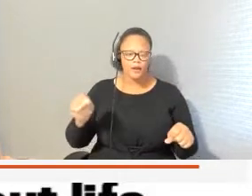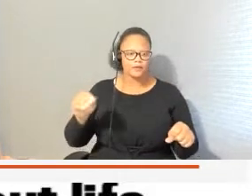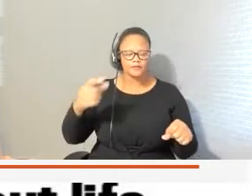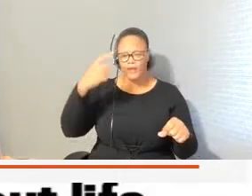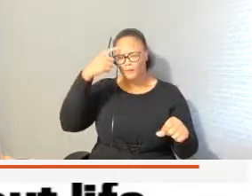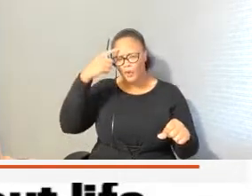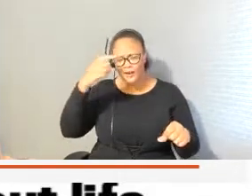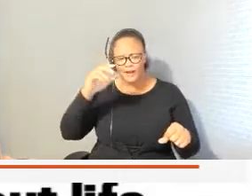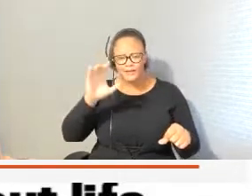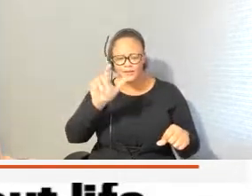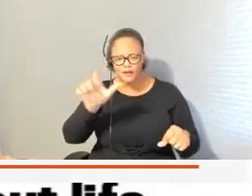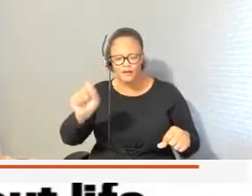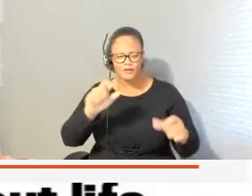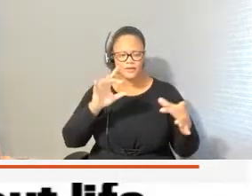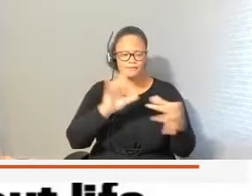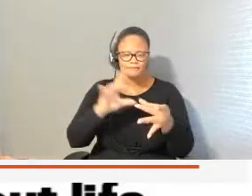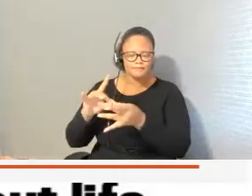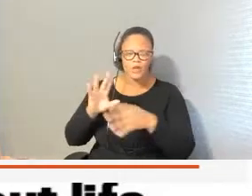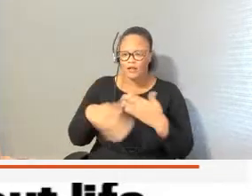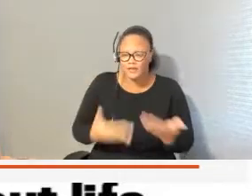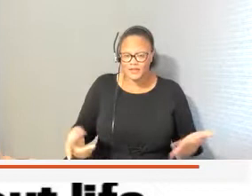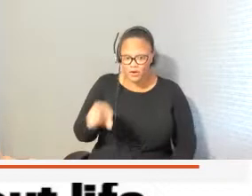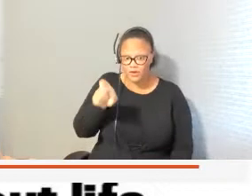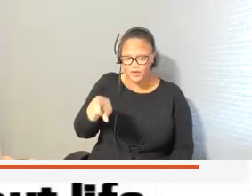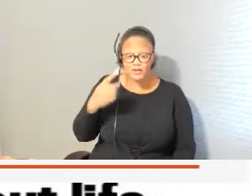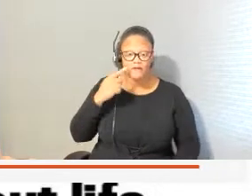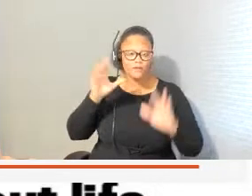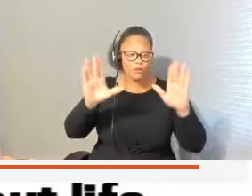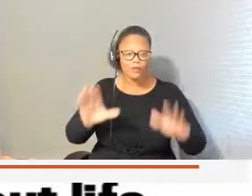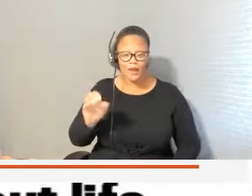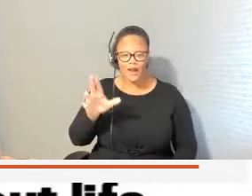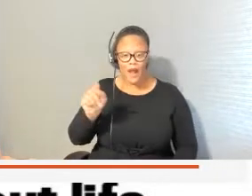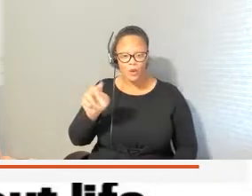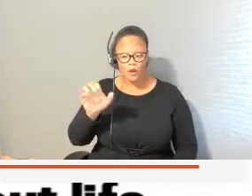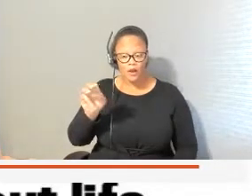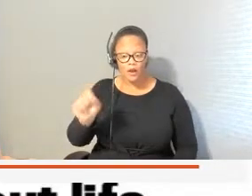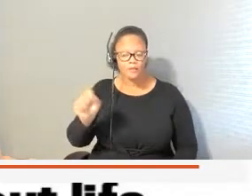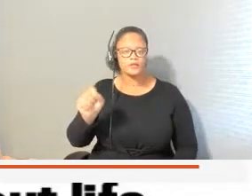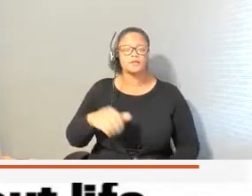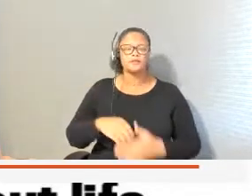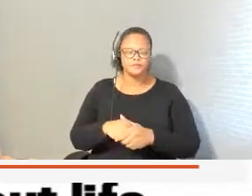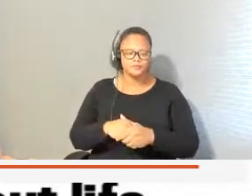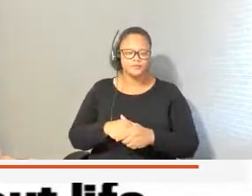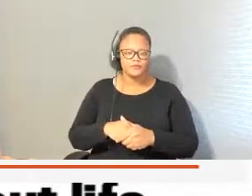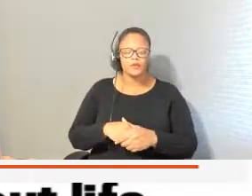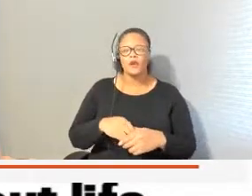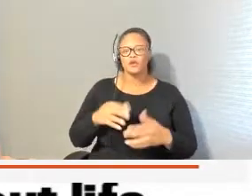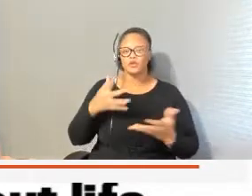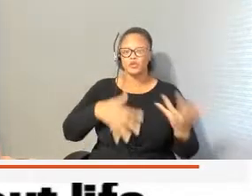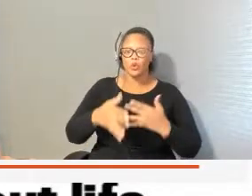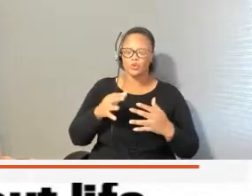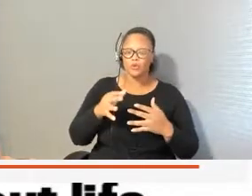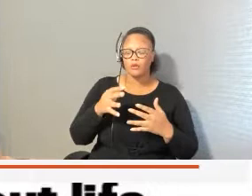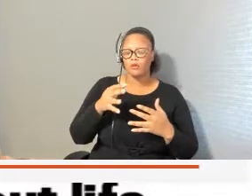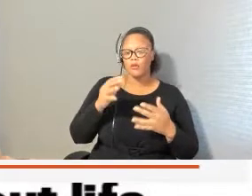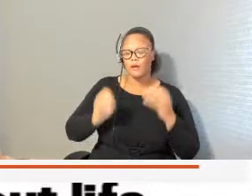and all these things that are necessary for great outcomes for individuals. Begins to be impacted. Social, emotional,